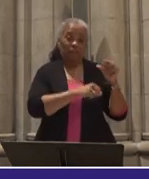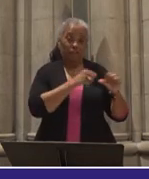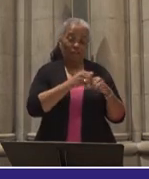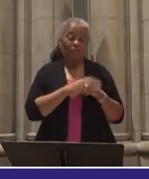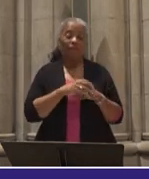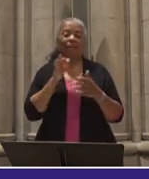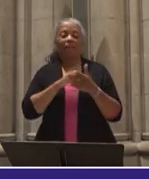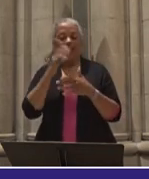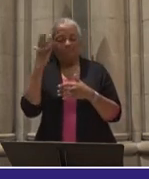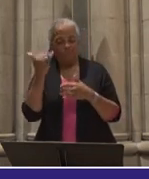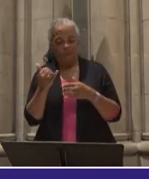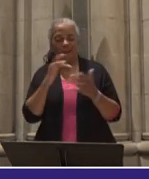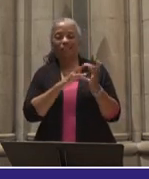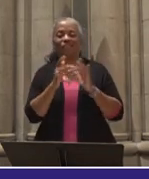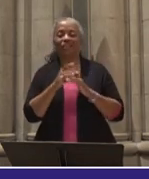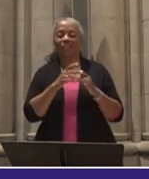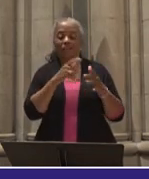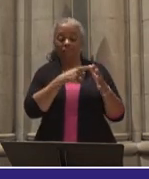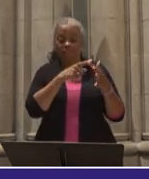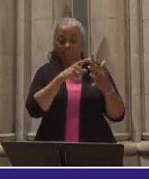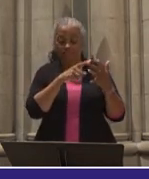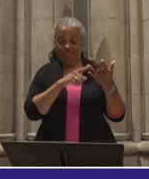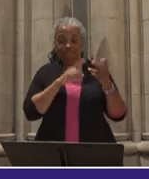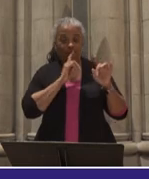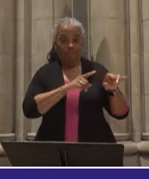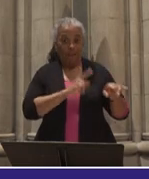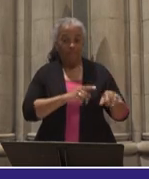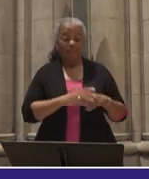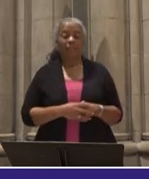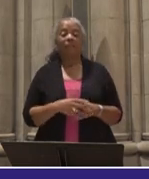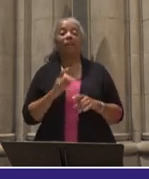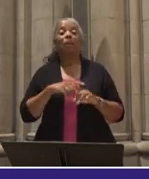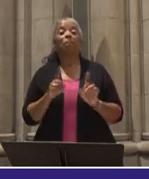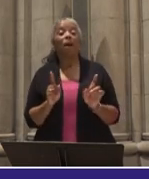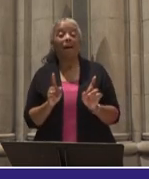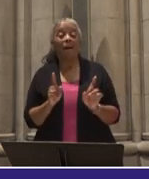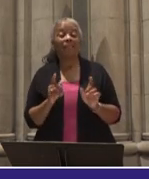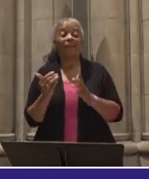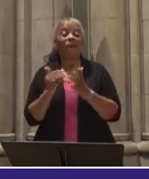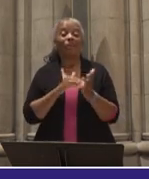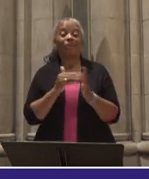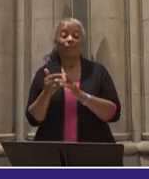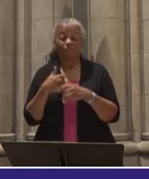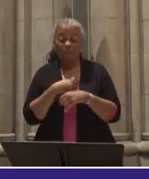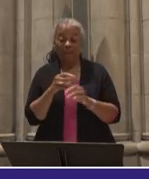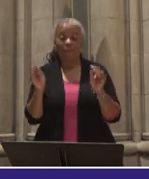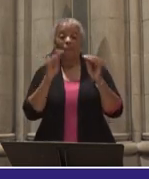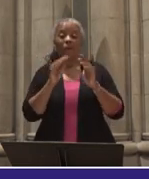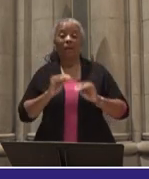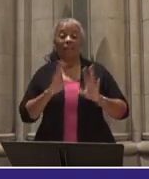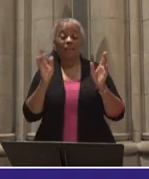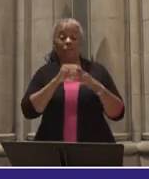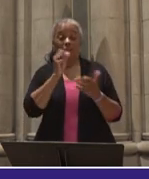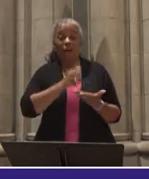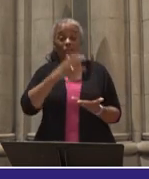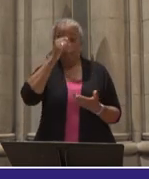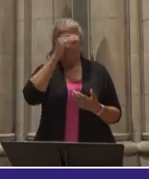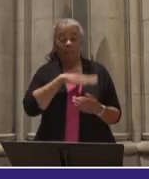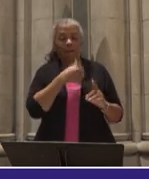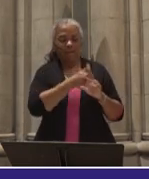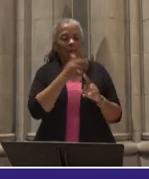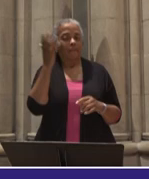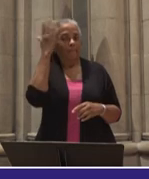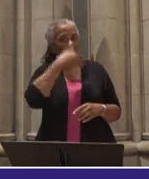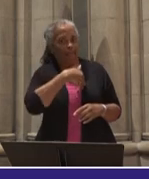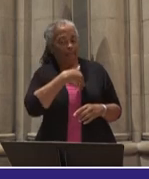Jesus reciting the commandments. But to make this point even clearer to the rich man who missed it in the first